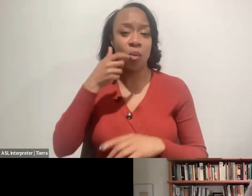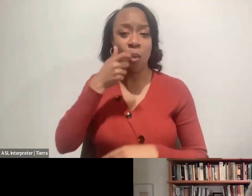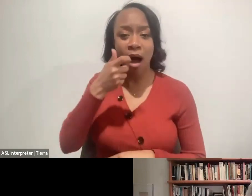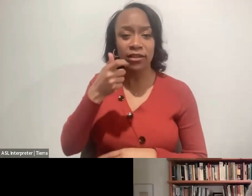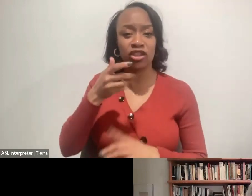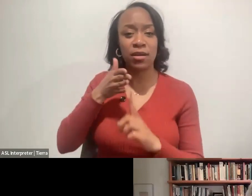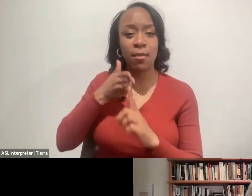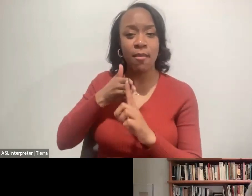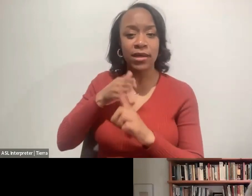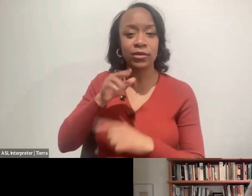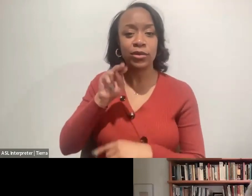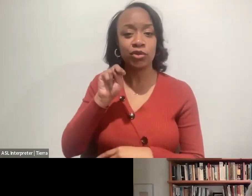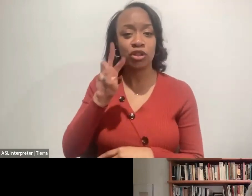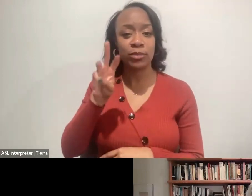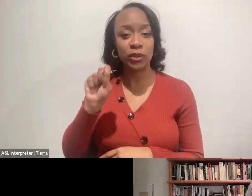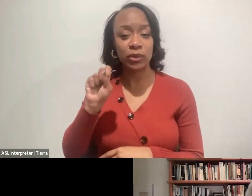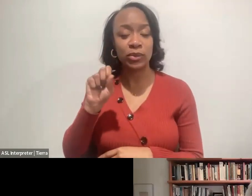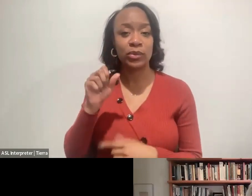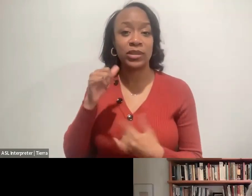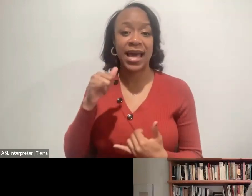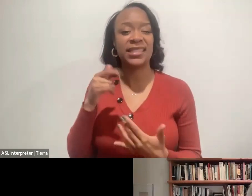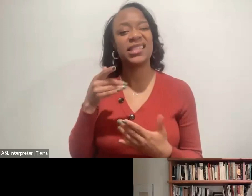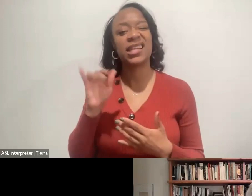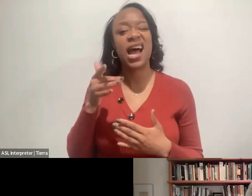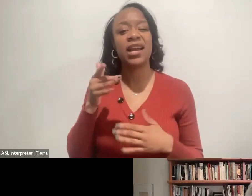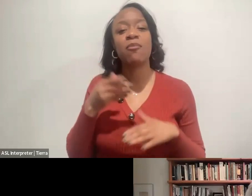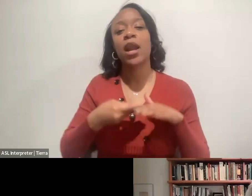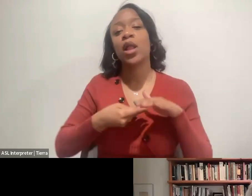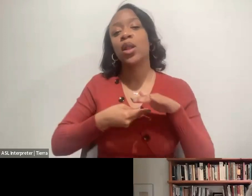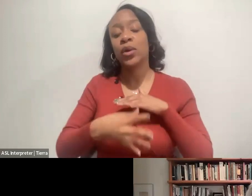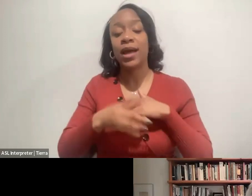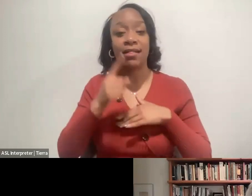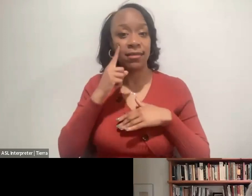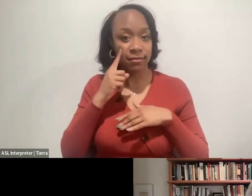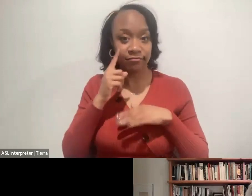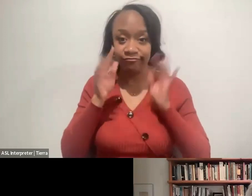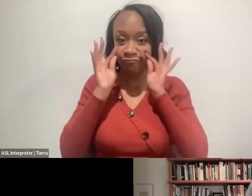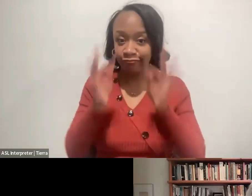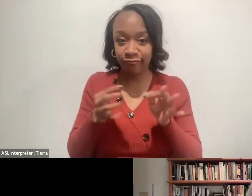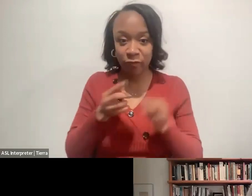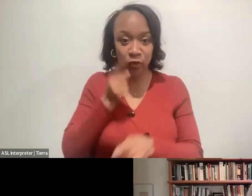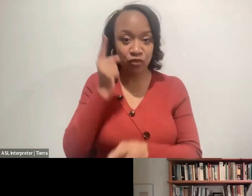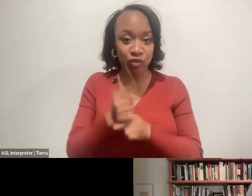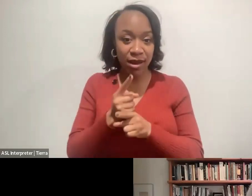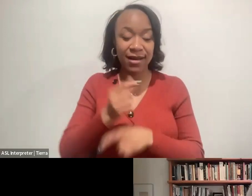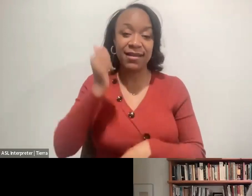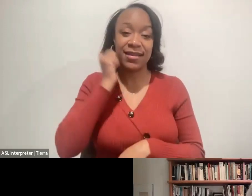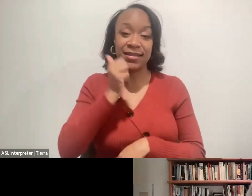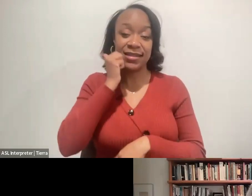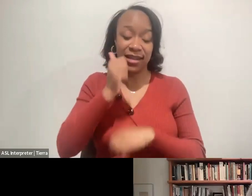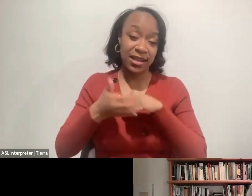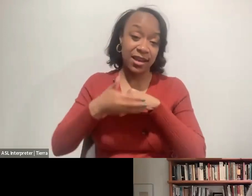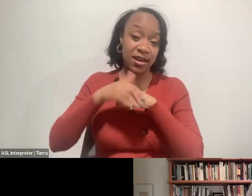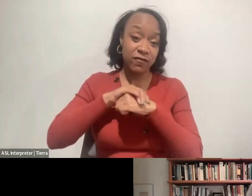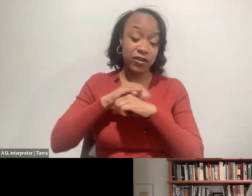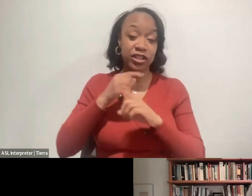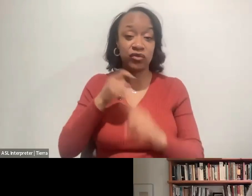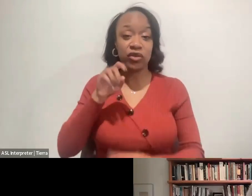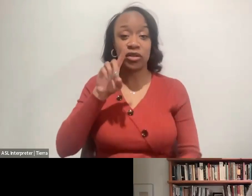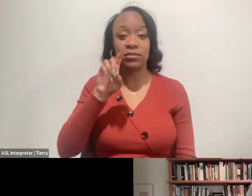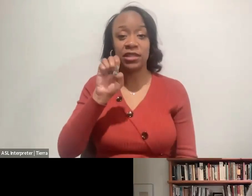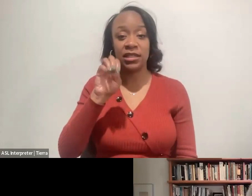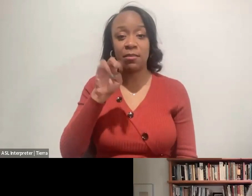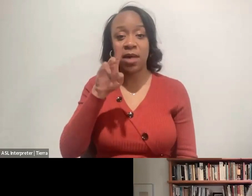And as has been alluded to here, I think it's absolutely correct. The daily coverage by Democracy